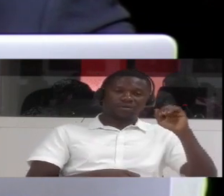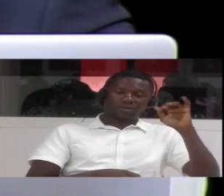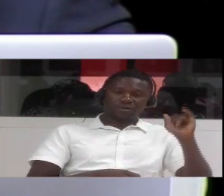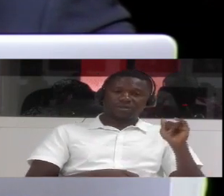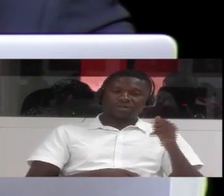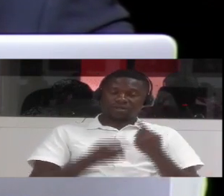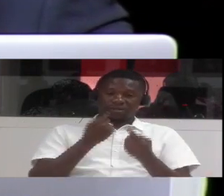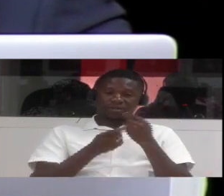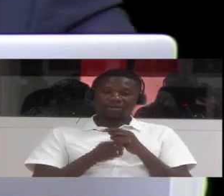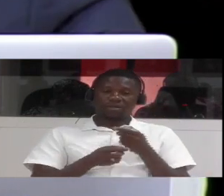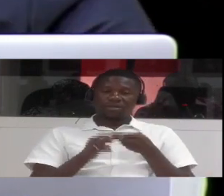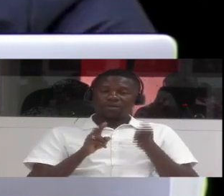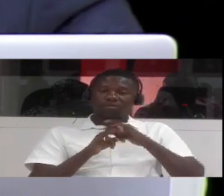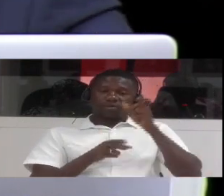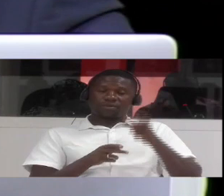newspaper,